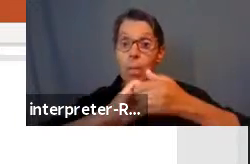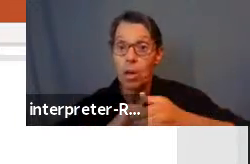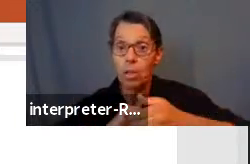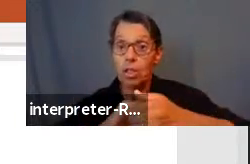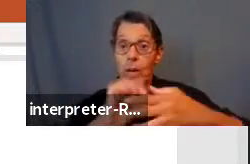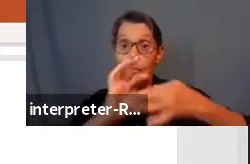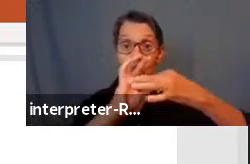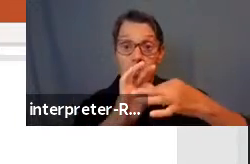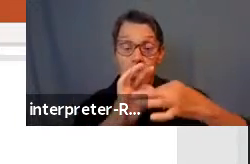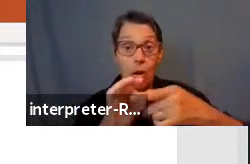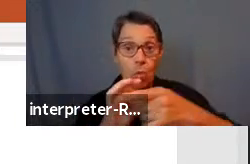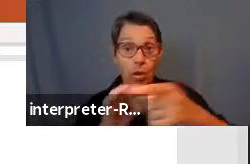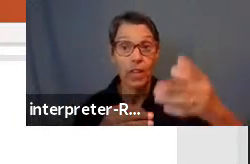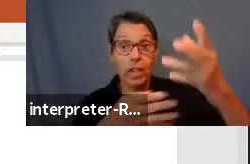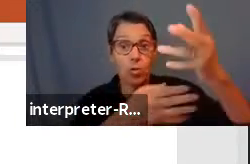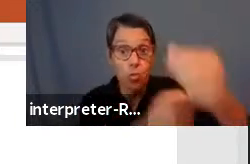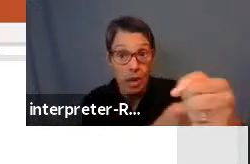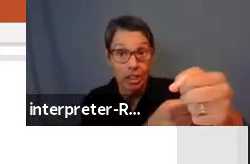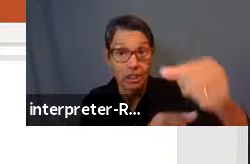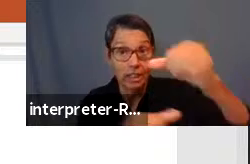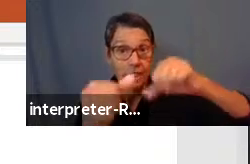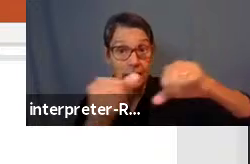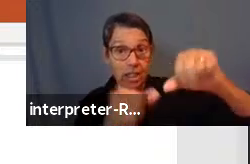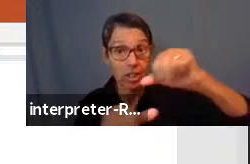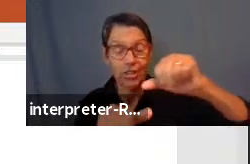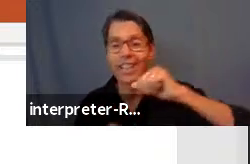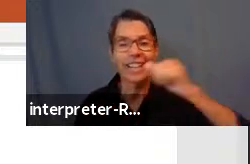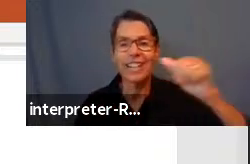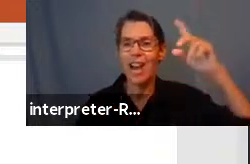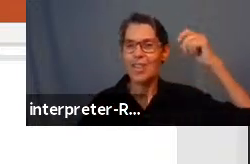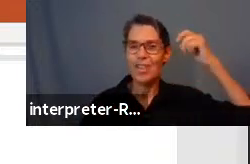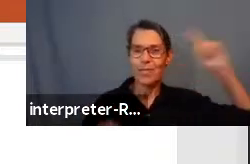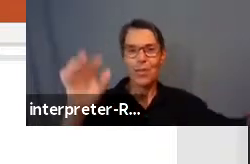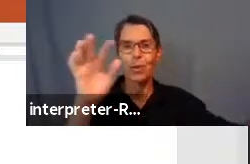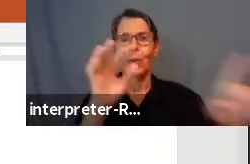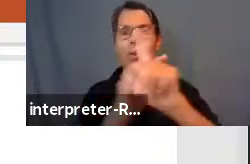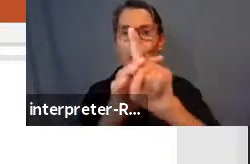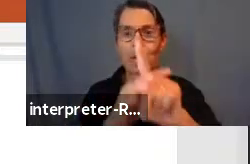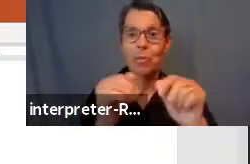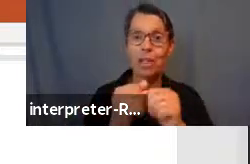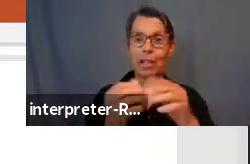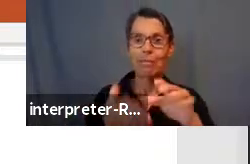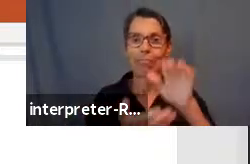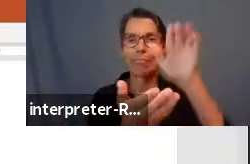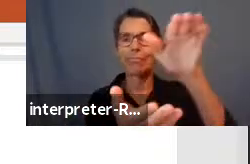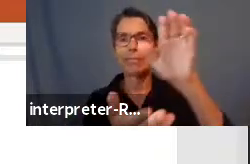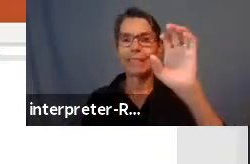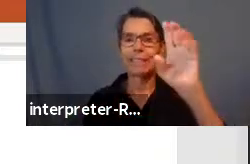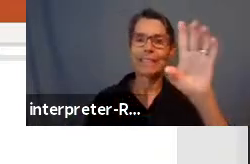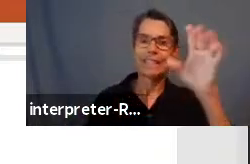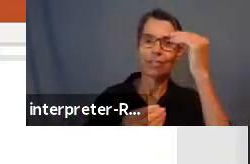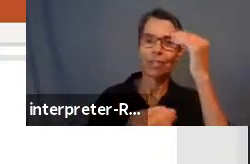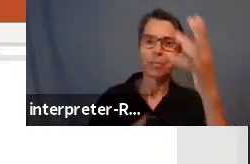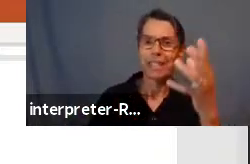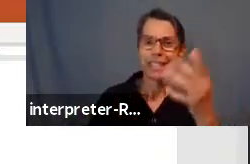are already formed. We don't need to be showing up at the doorstep with a bunch of CDC information, because at the end of the